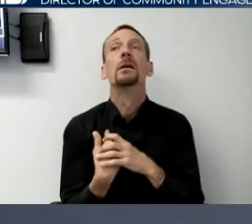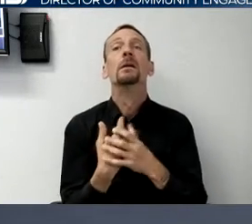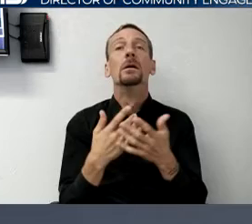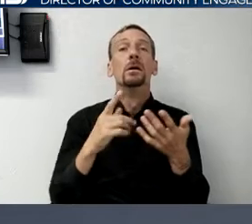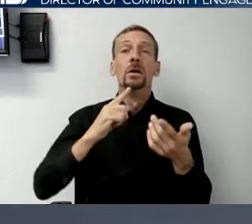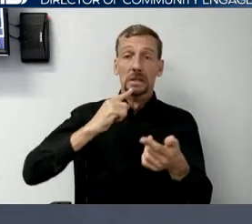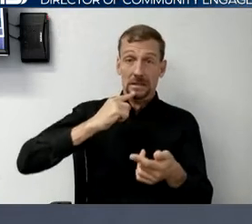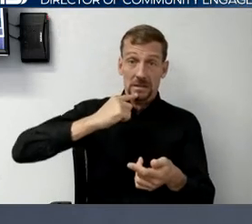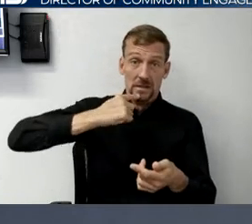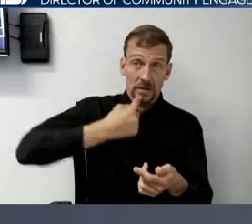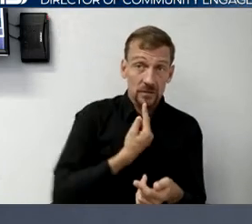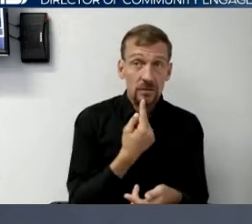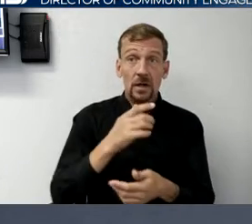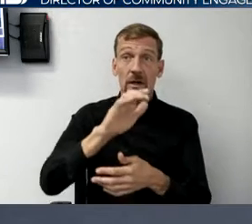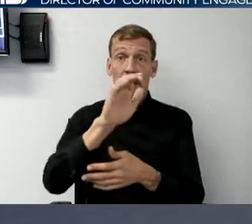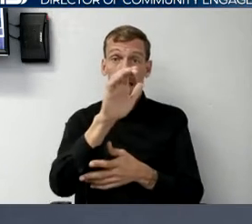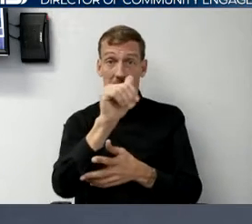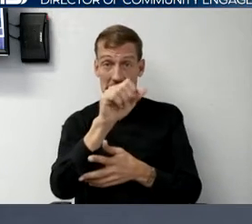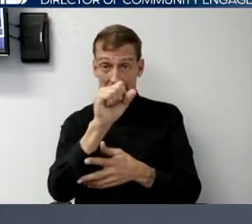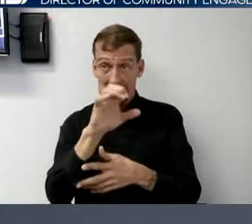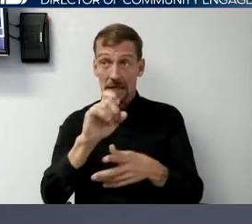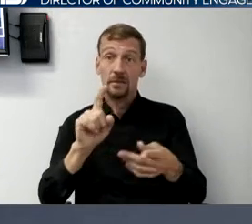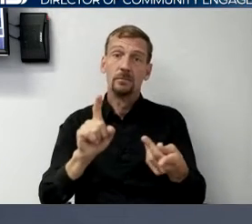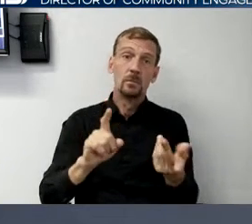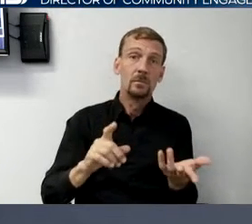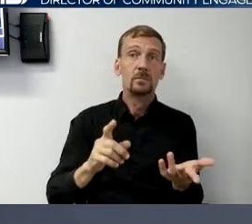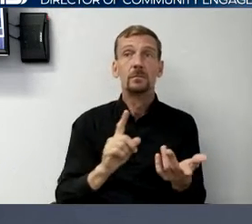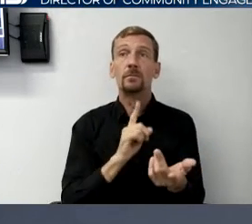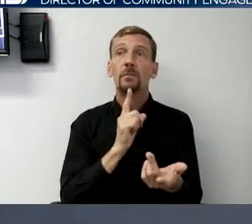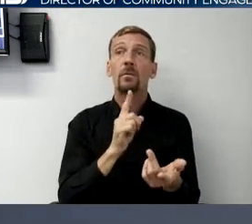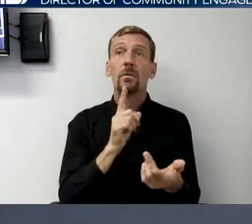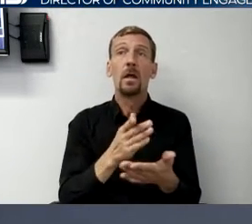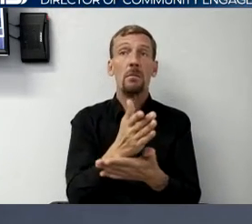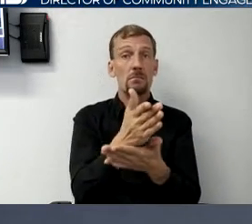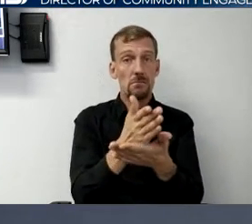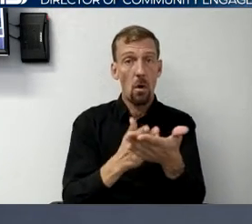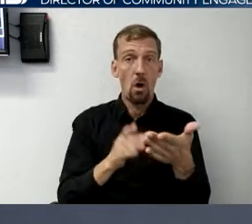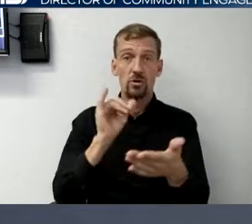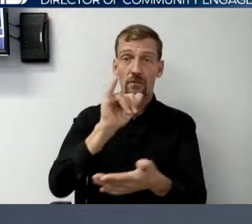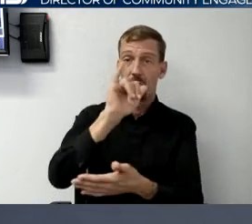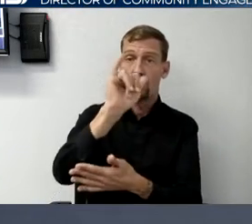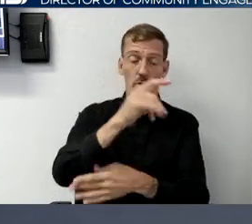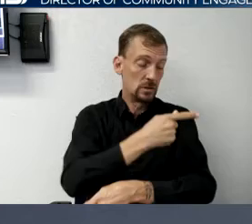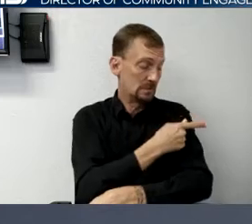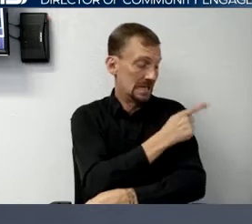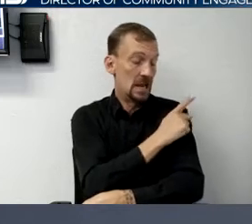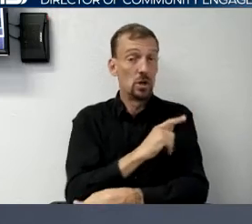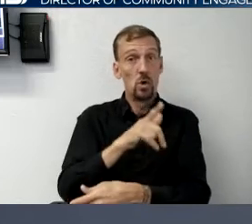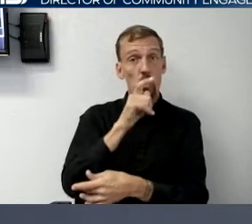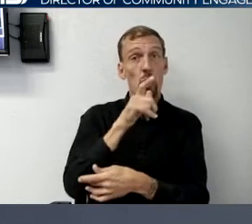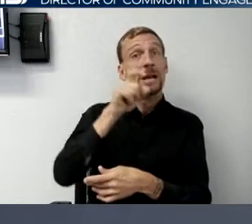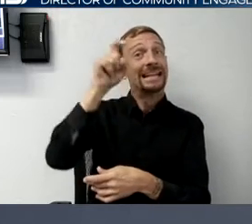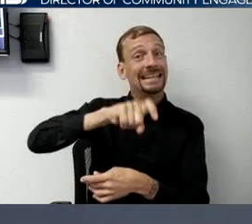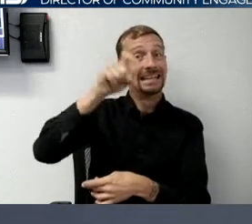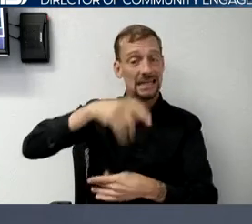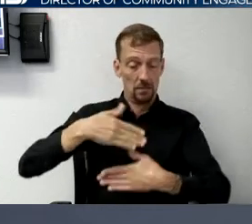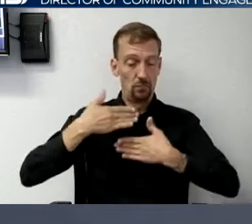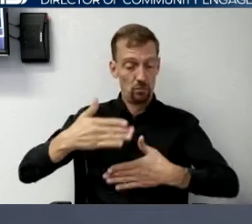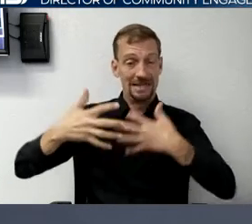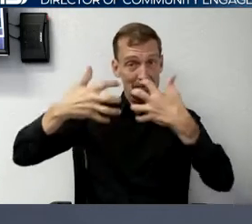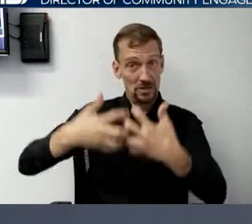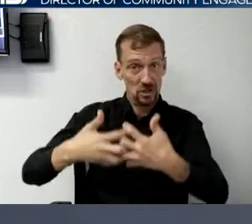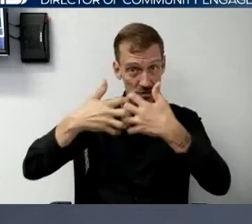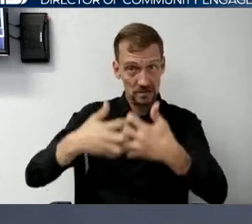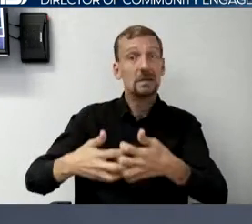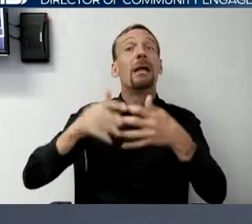The severity of the cases, the proportion of those patients that have to be ventilated has